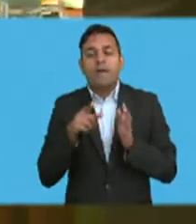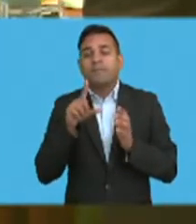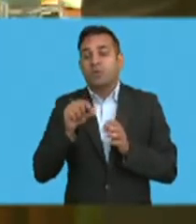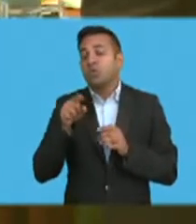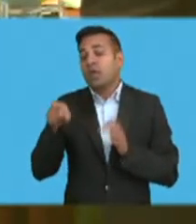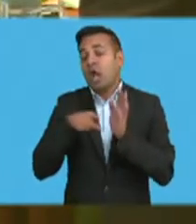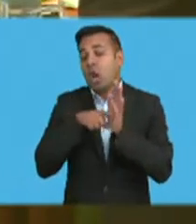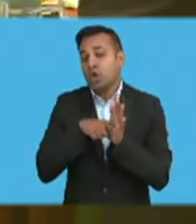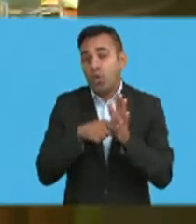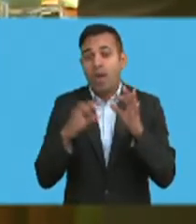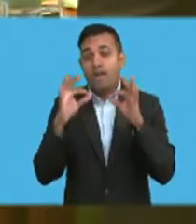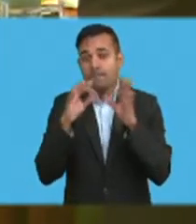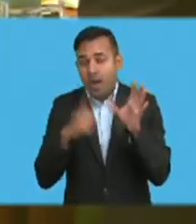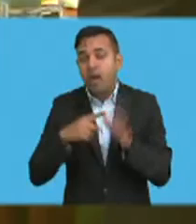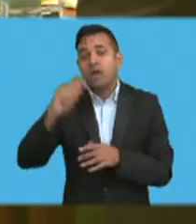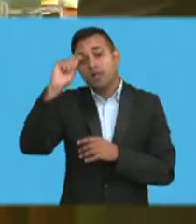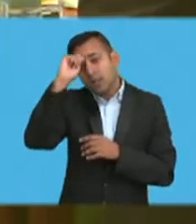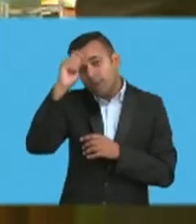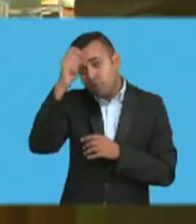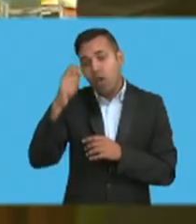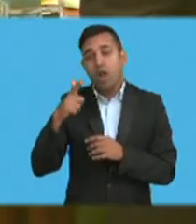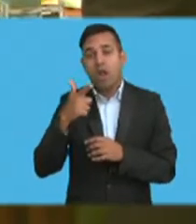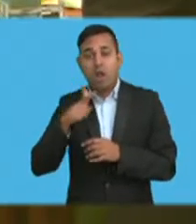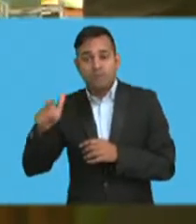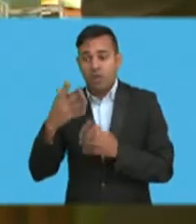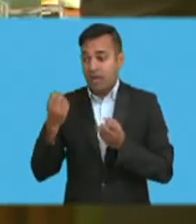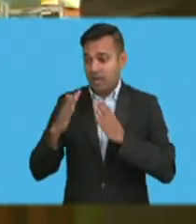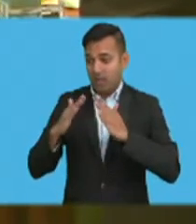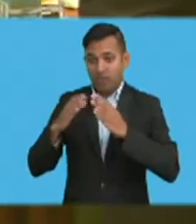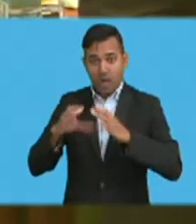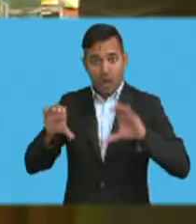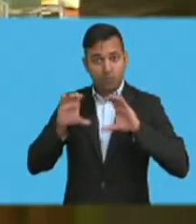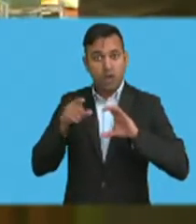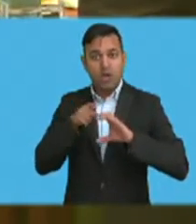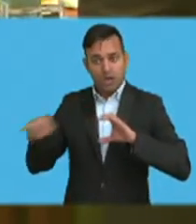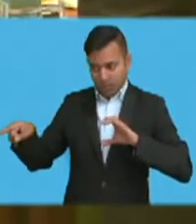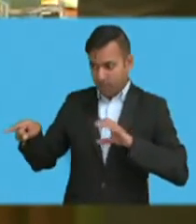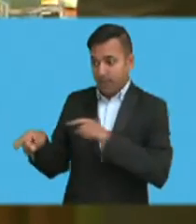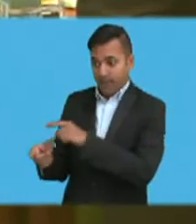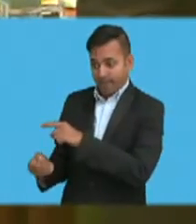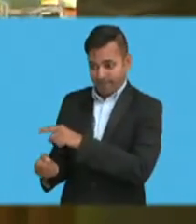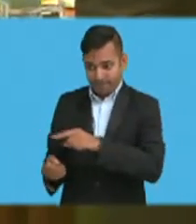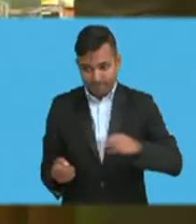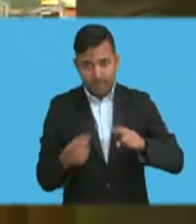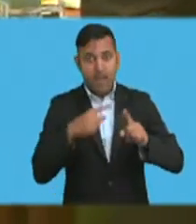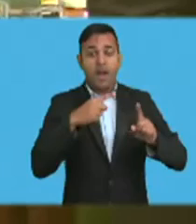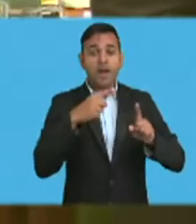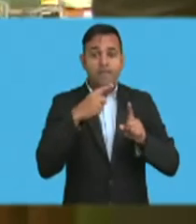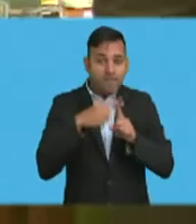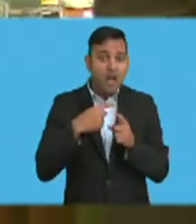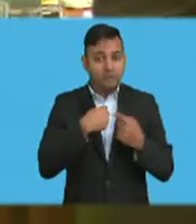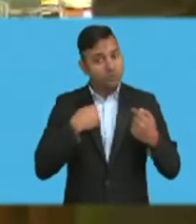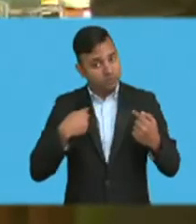Tawa Town Council, Levuka Town Council, Madam Speaker. Madam Speaker, in addition to that, we have got the following town council